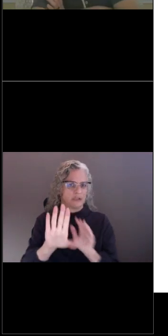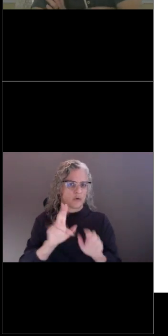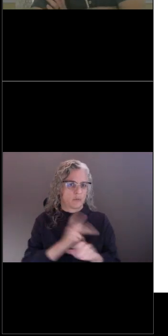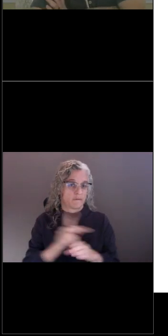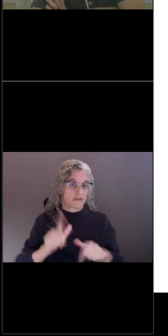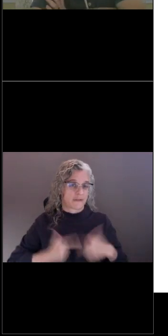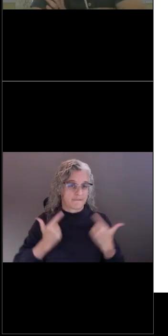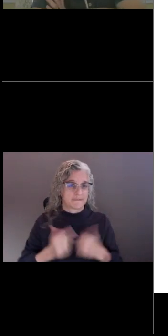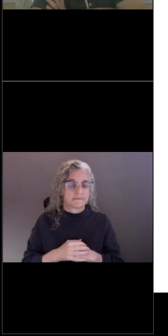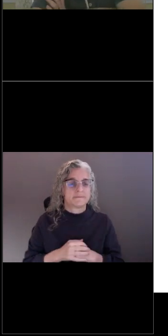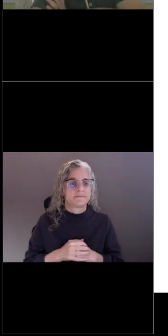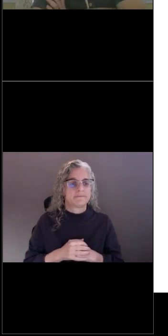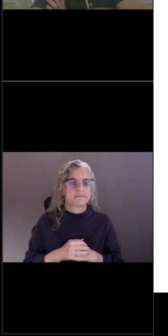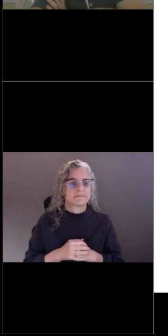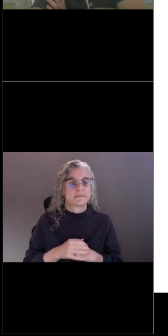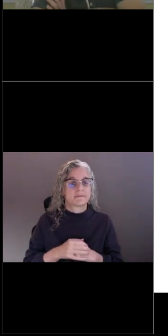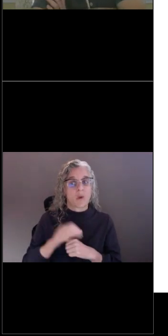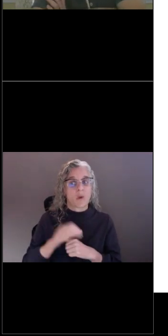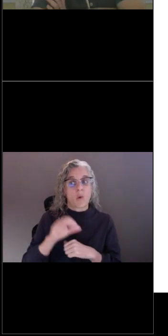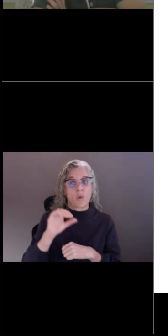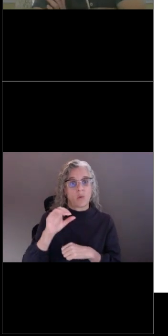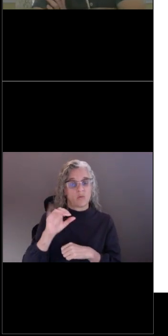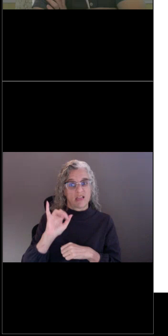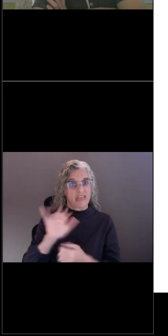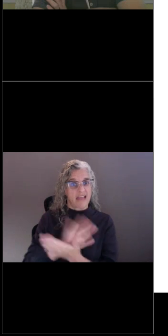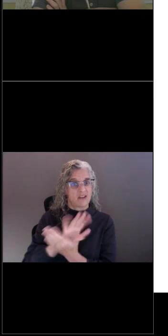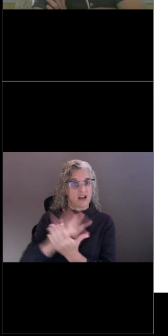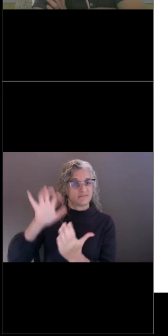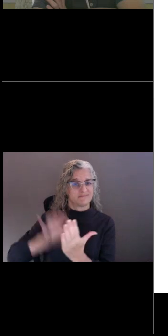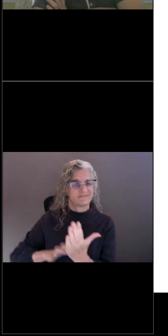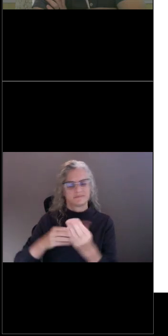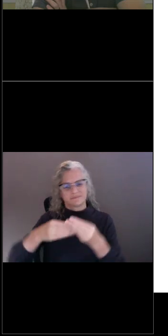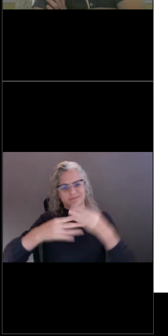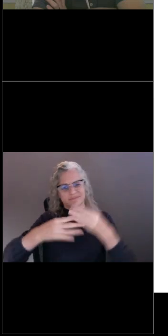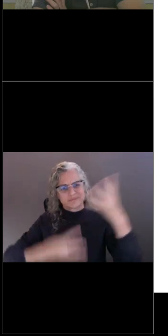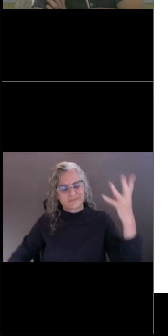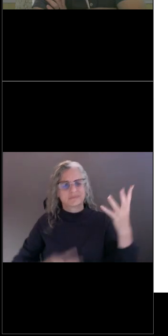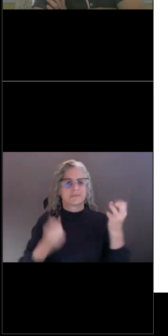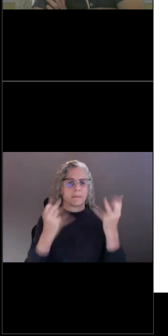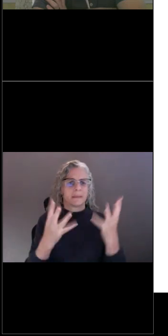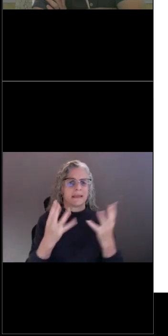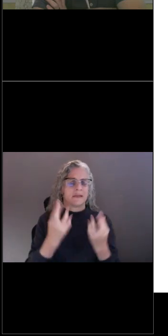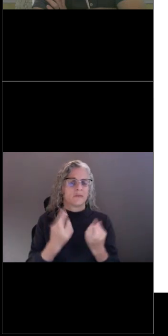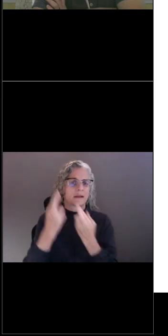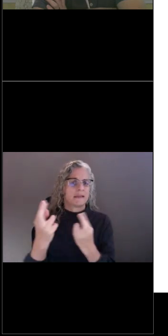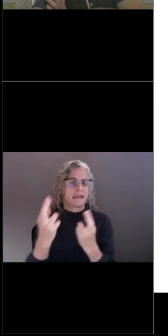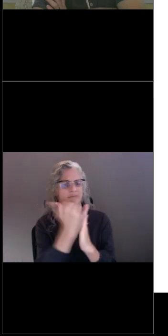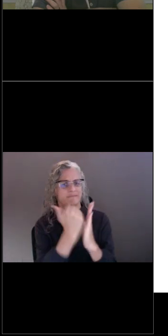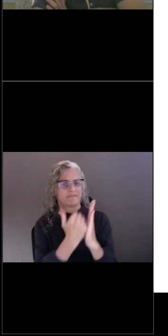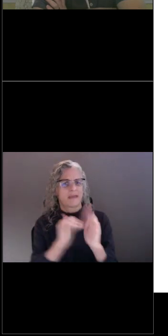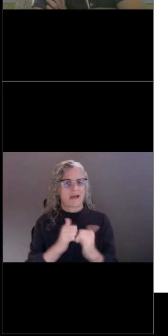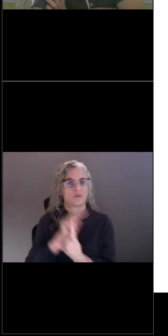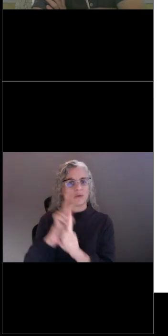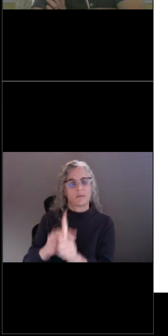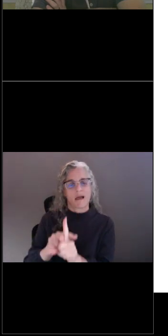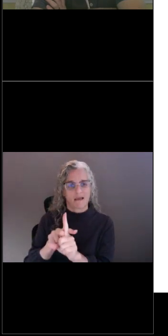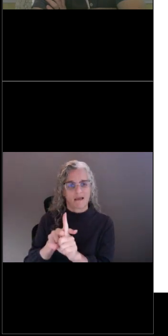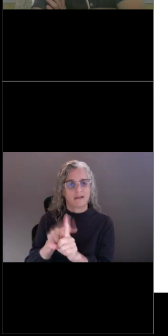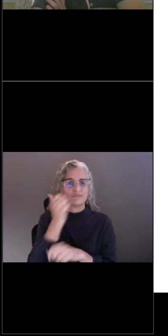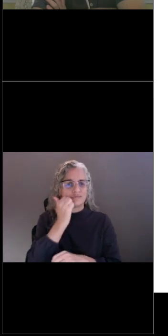And that document contains a number of different recommendations for ways to put these into action. And I'm going to